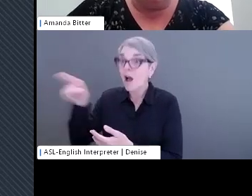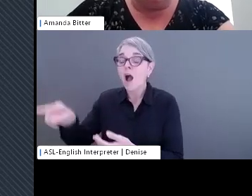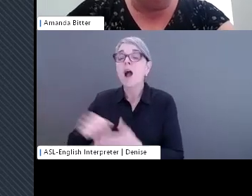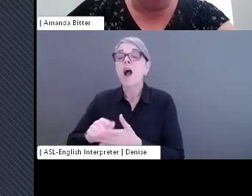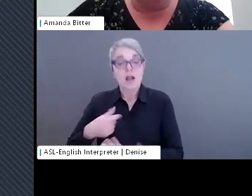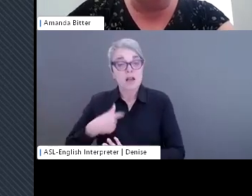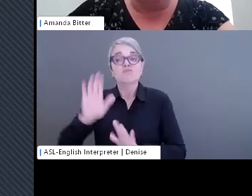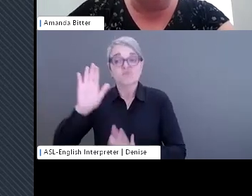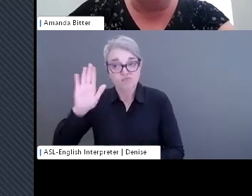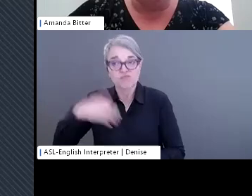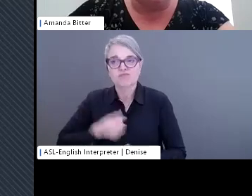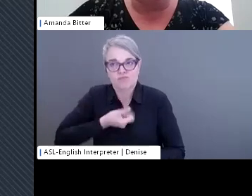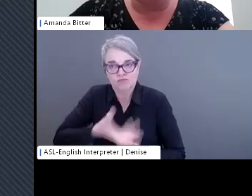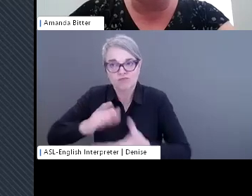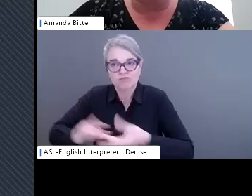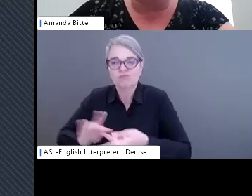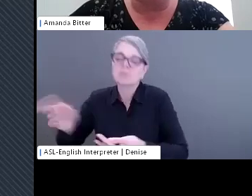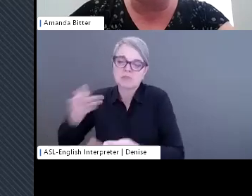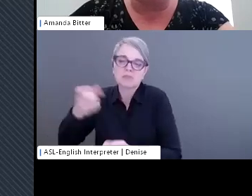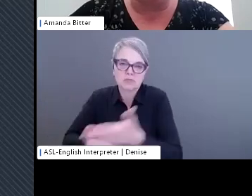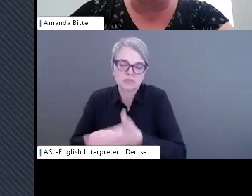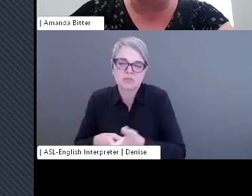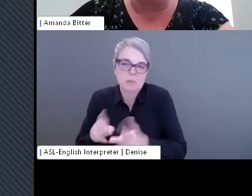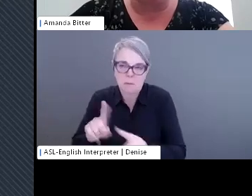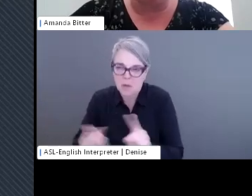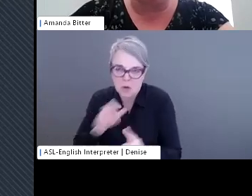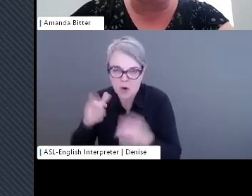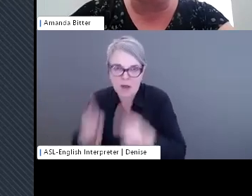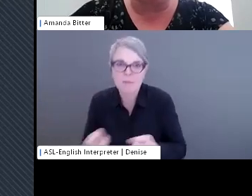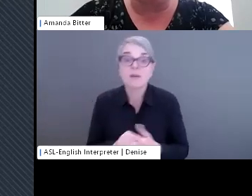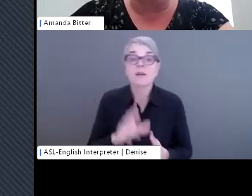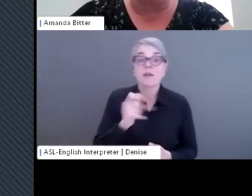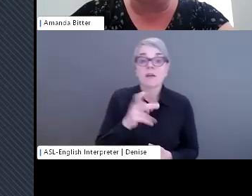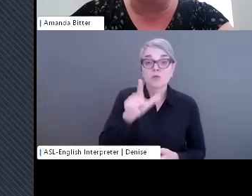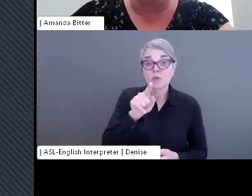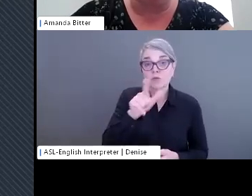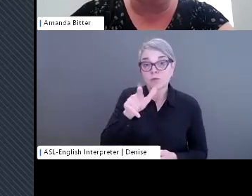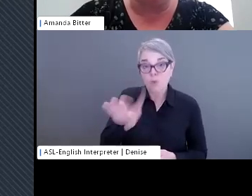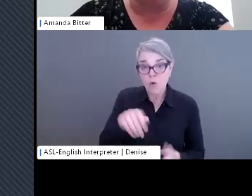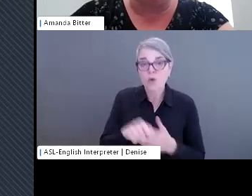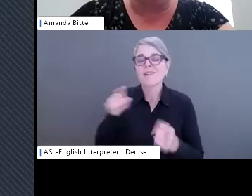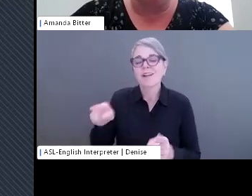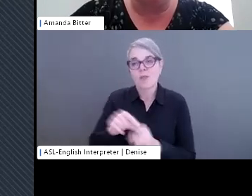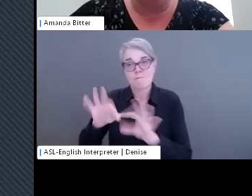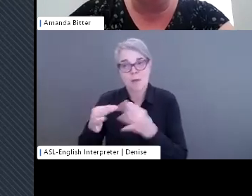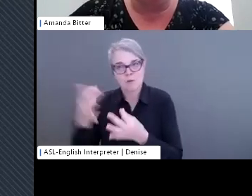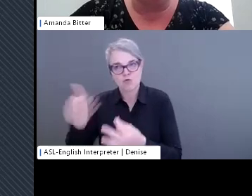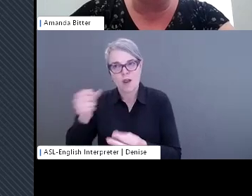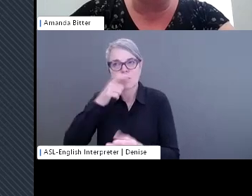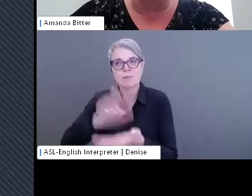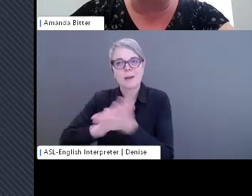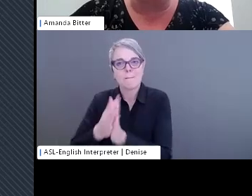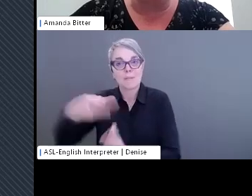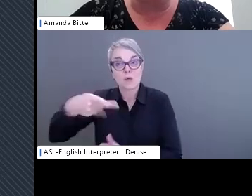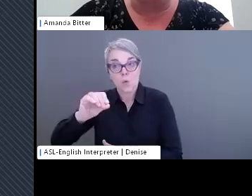So in April of 2024, the family is in the process of getting a power of attorney in order to move Rita into a home with care. So this